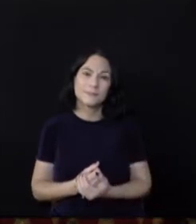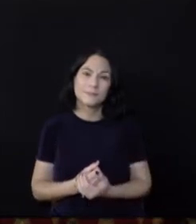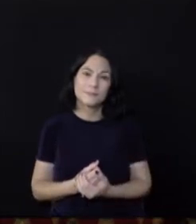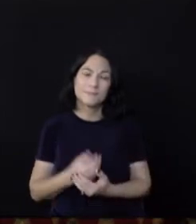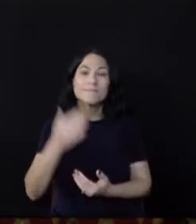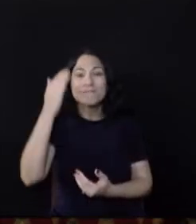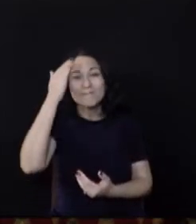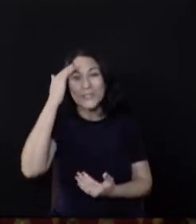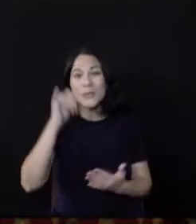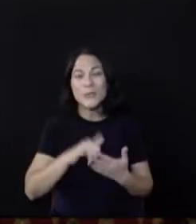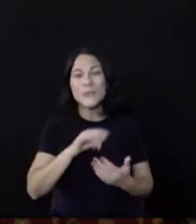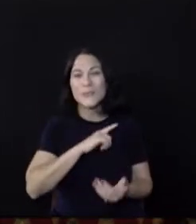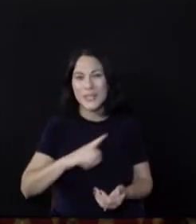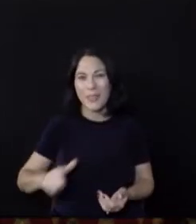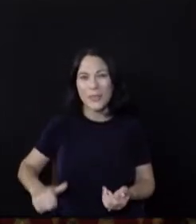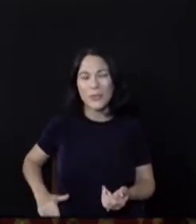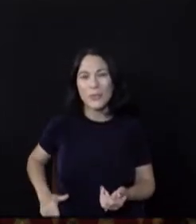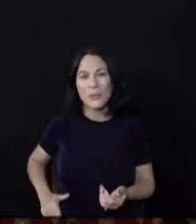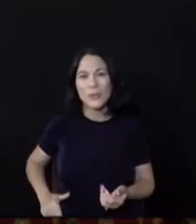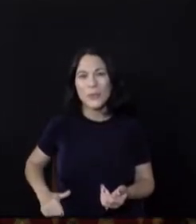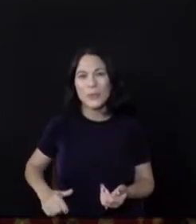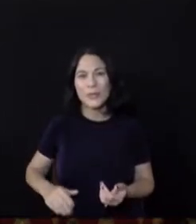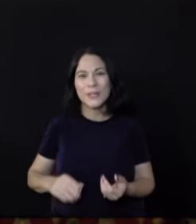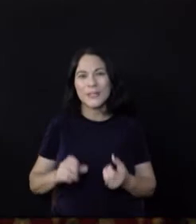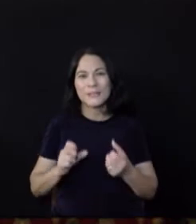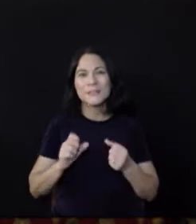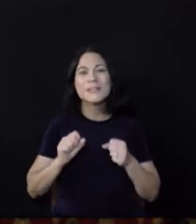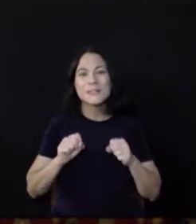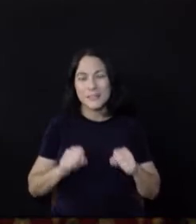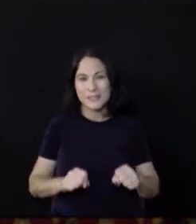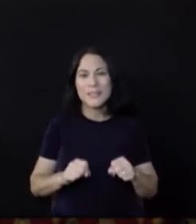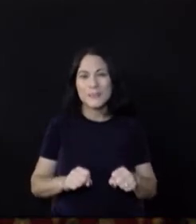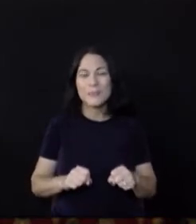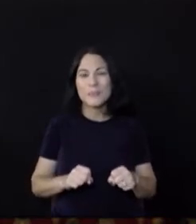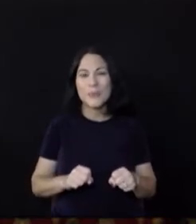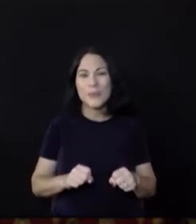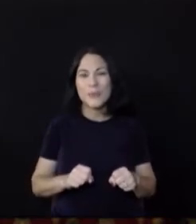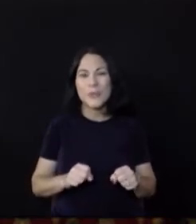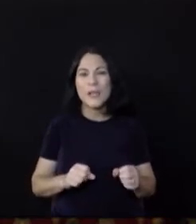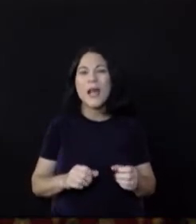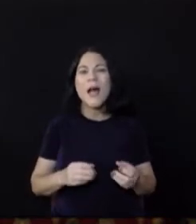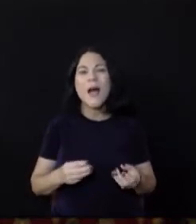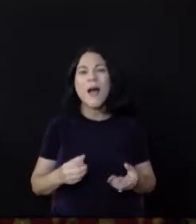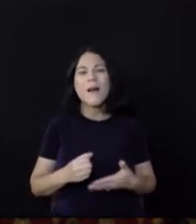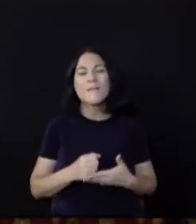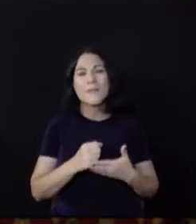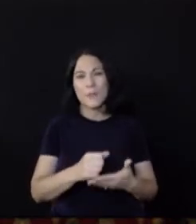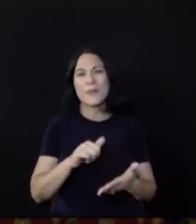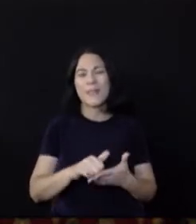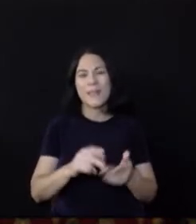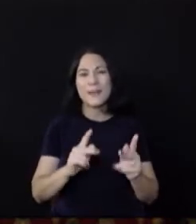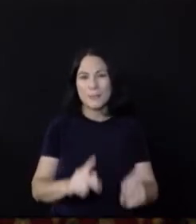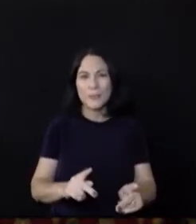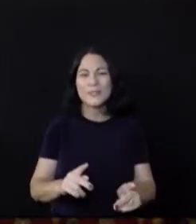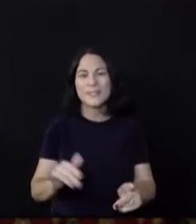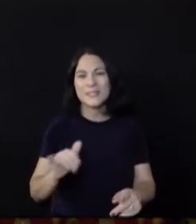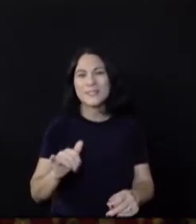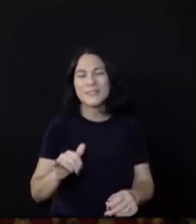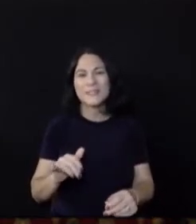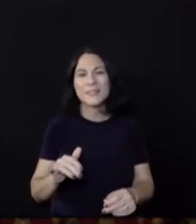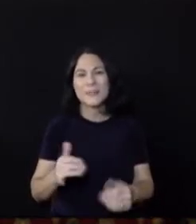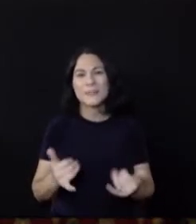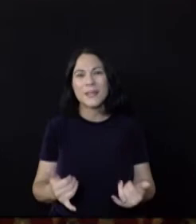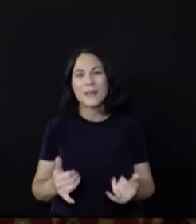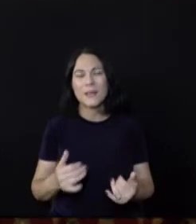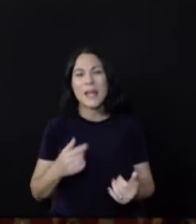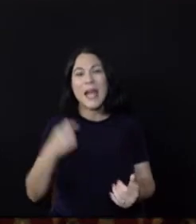know that the Lord is capable of ministering to that one in this time as well. I think of our beloved elders